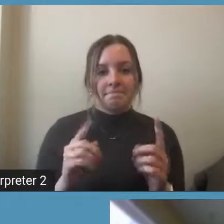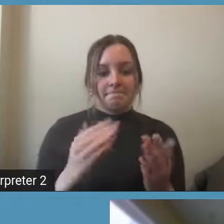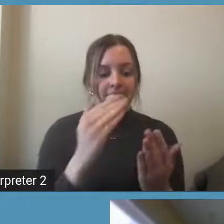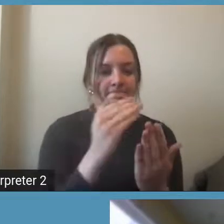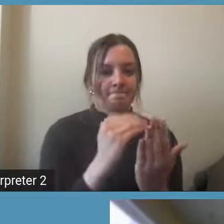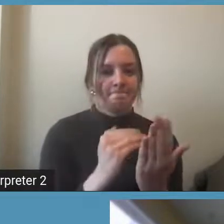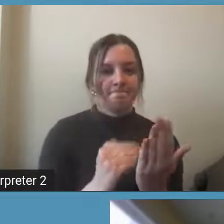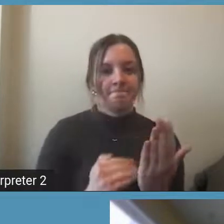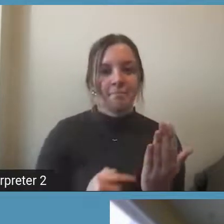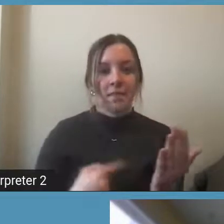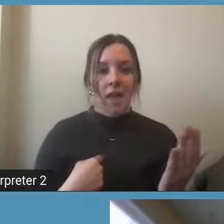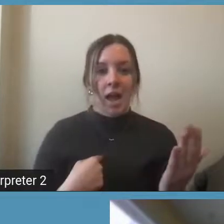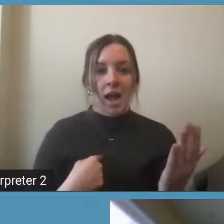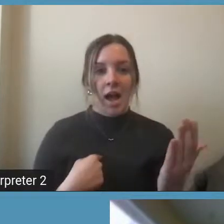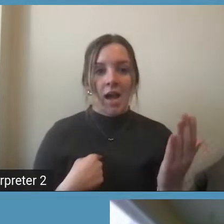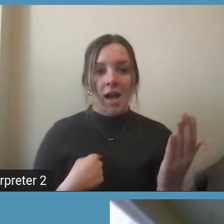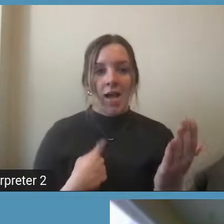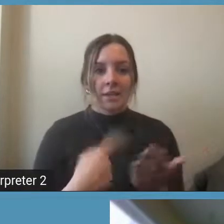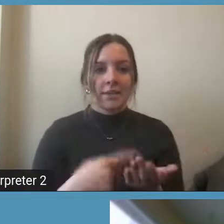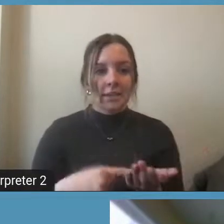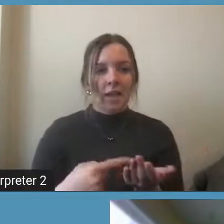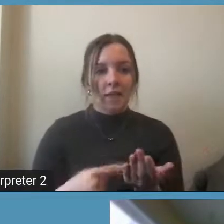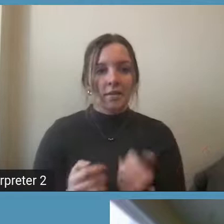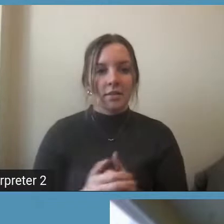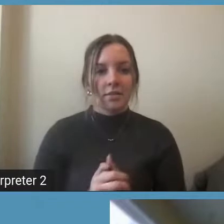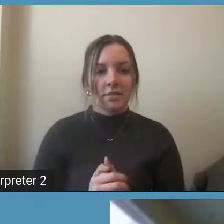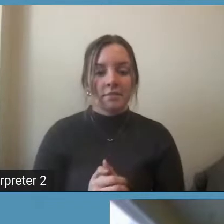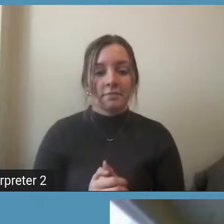And also, my information's here.